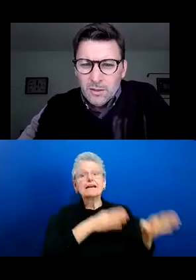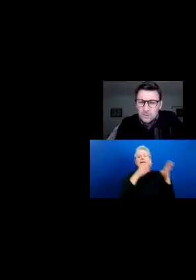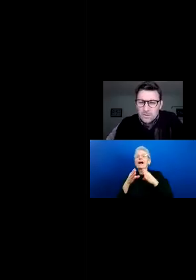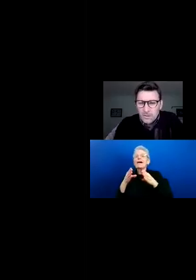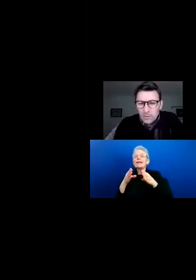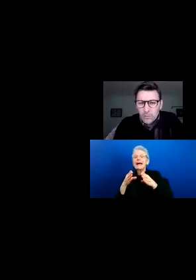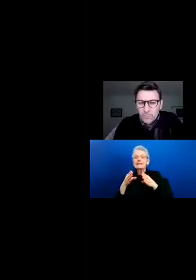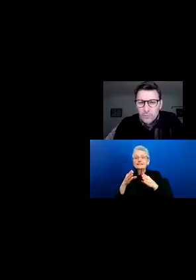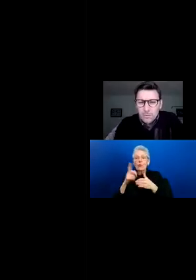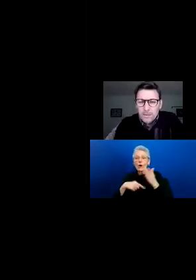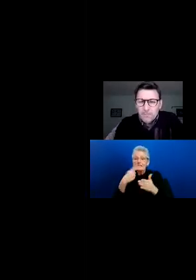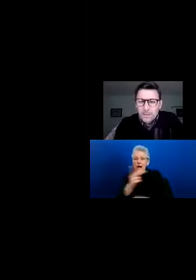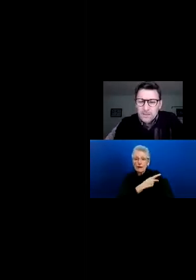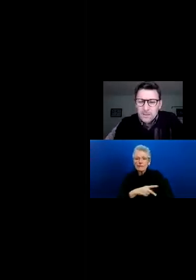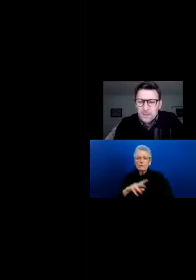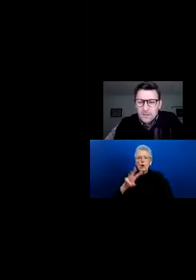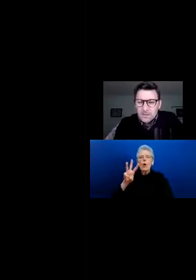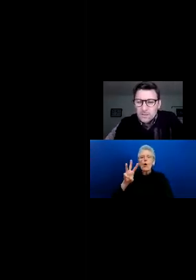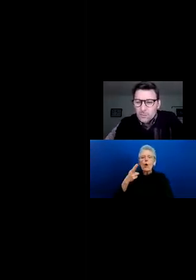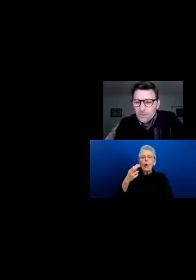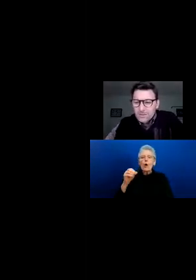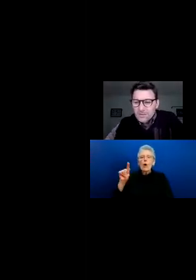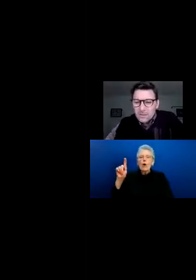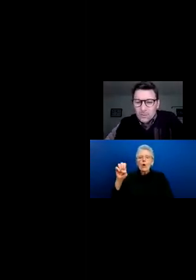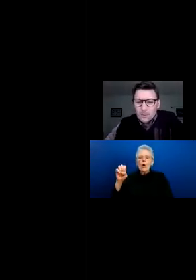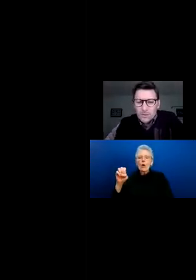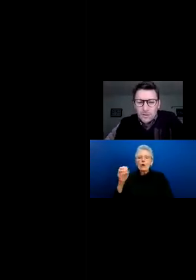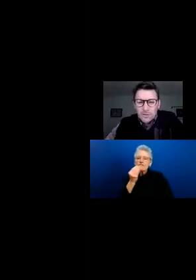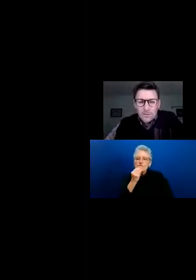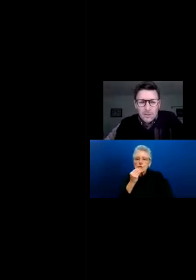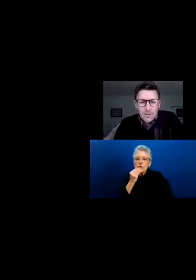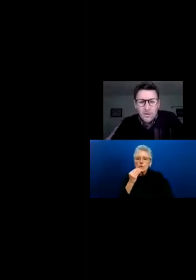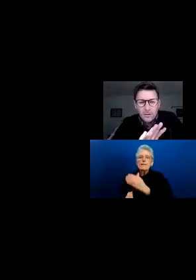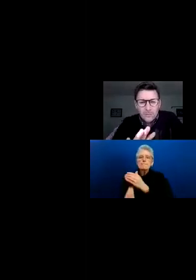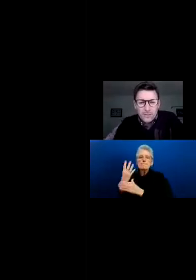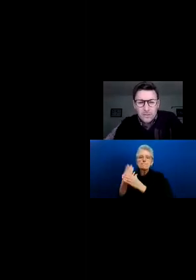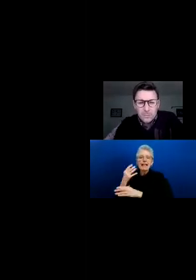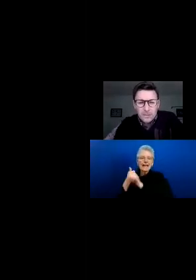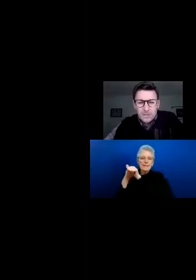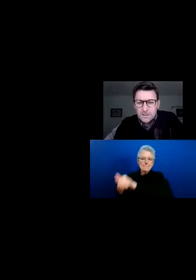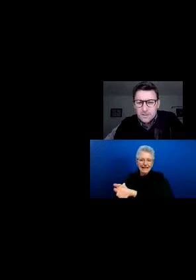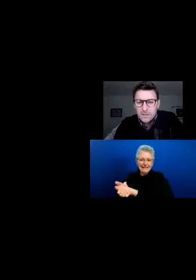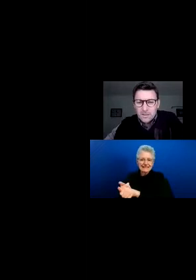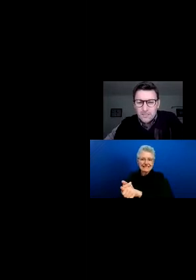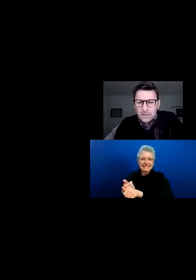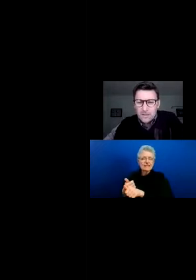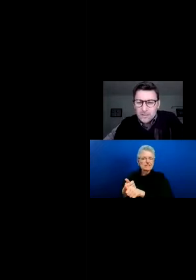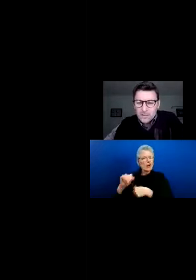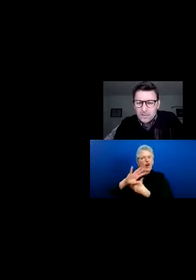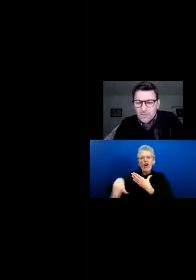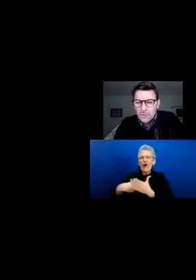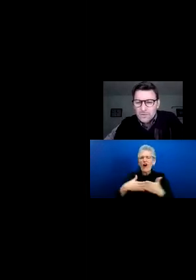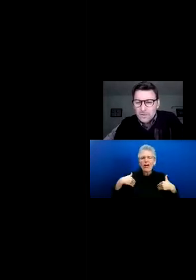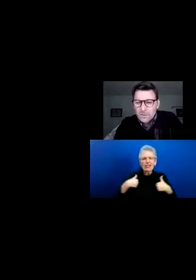about, which is a whole food plant-based diet. So this really is getting rid of all of the animal products in the diet